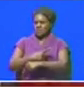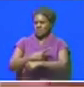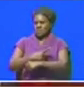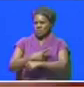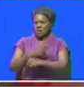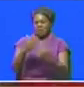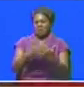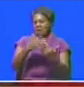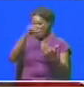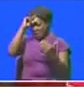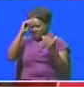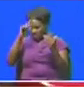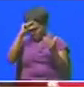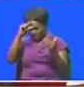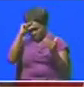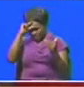kunakuwa caretaker government.